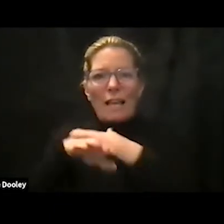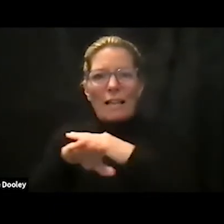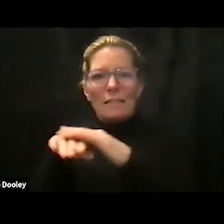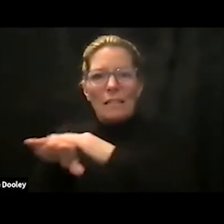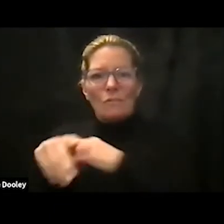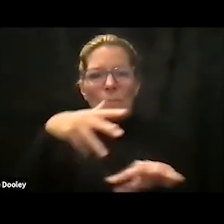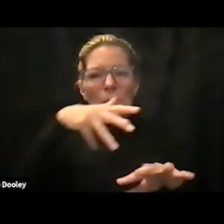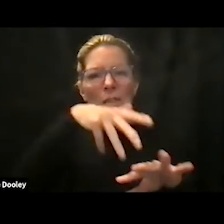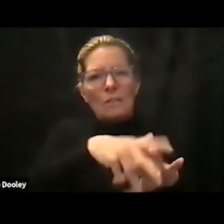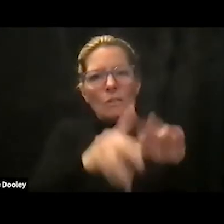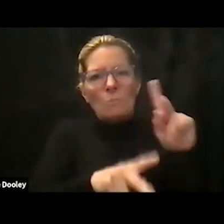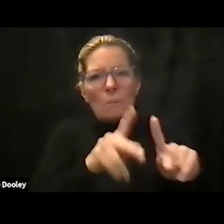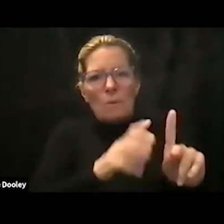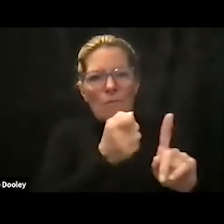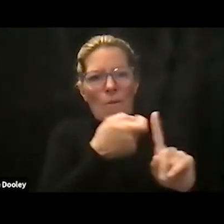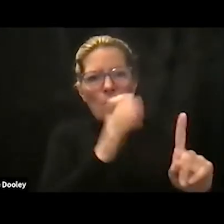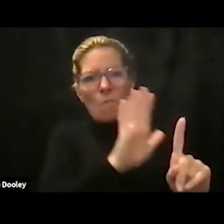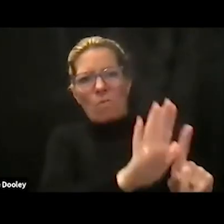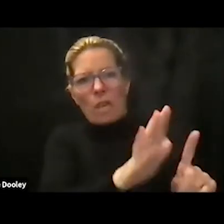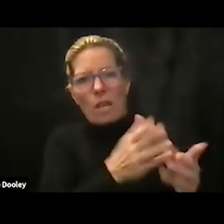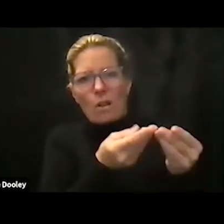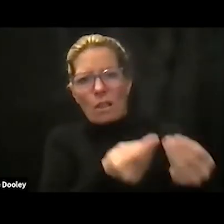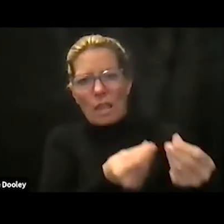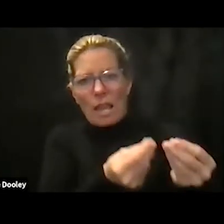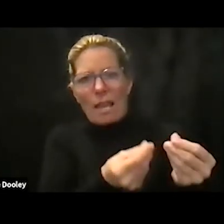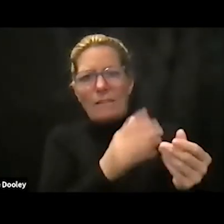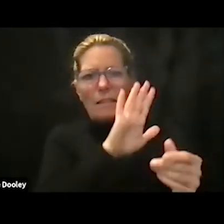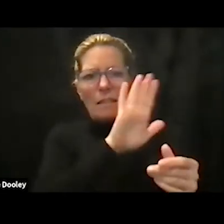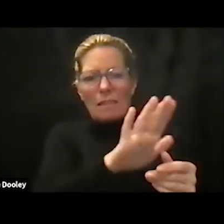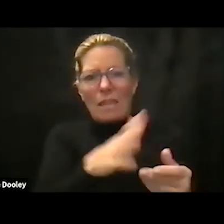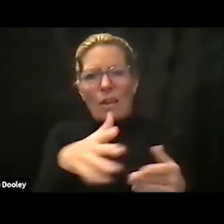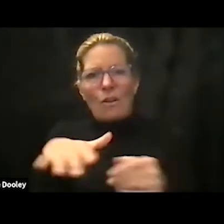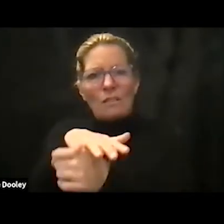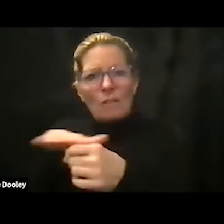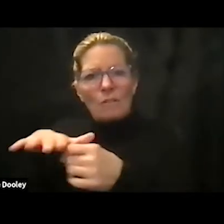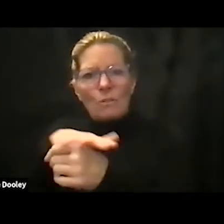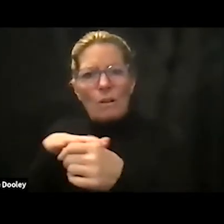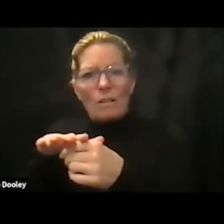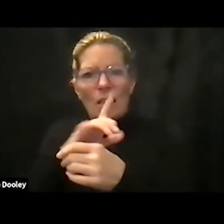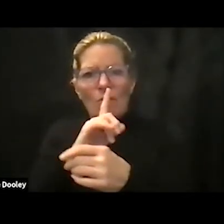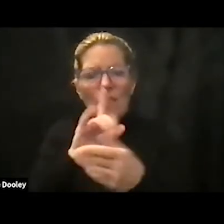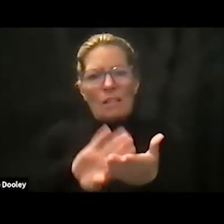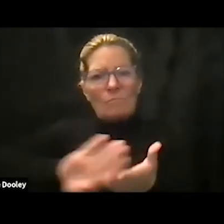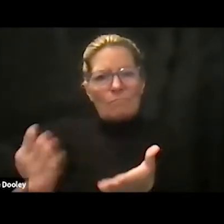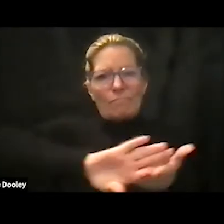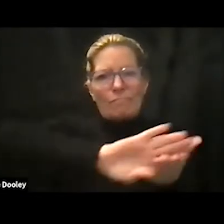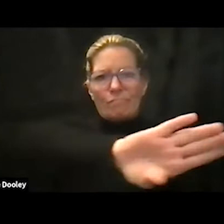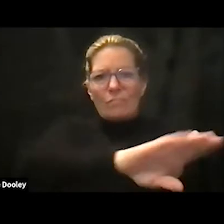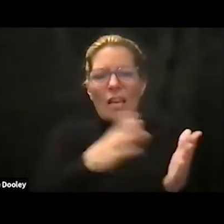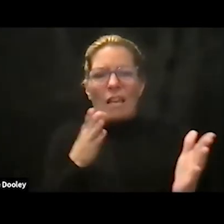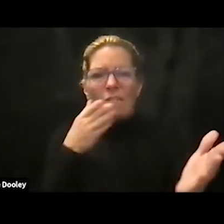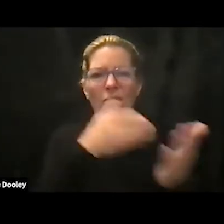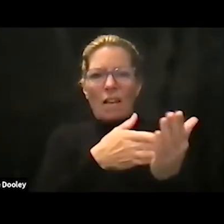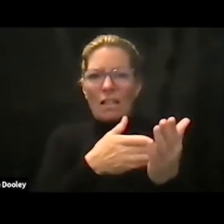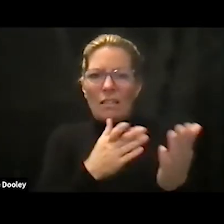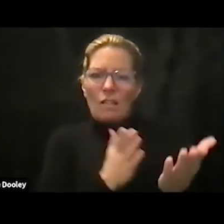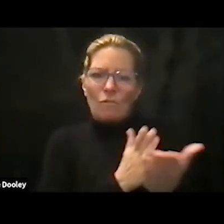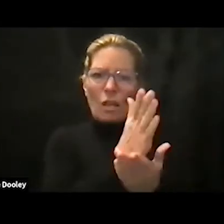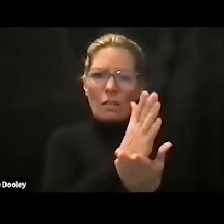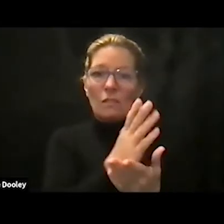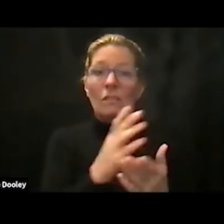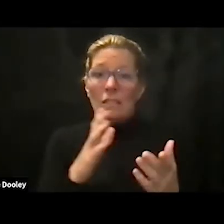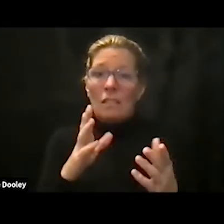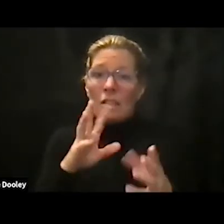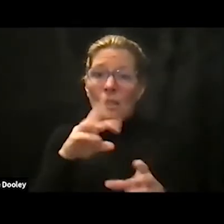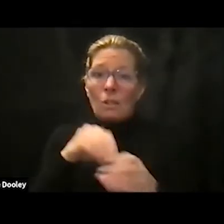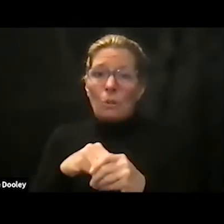from their lands and from their territories and really excluded them in the process and violated their rights, including their right to